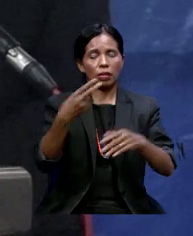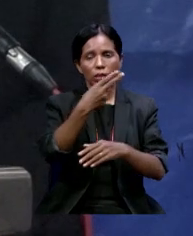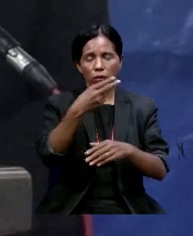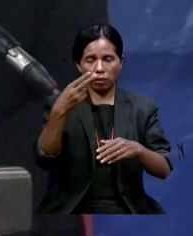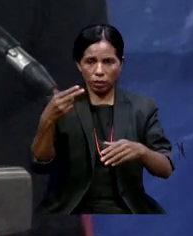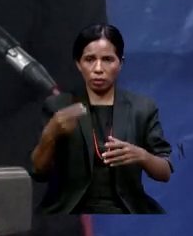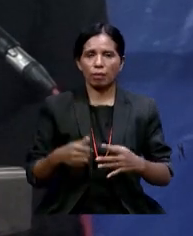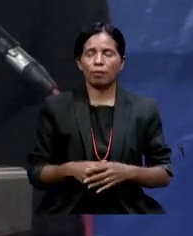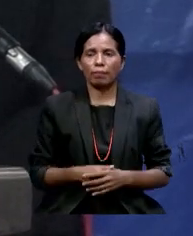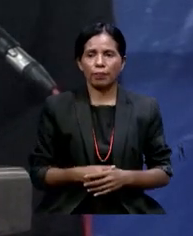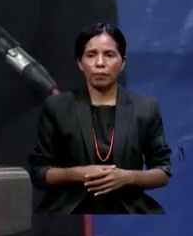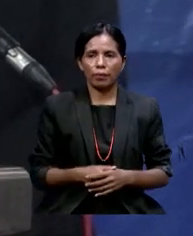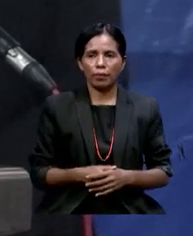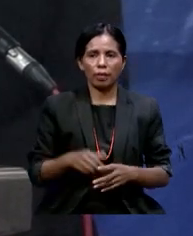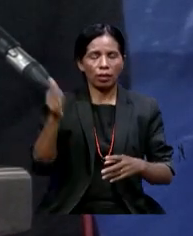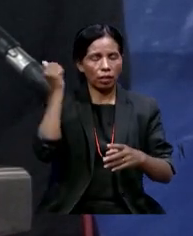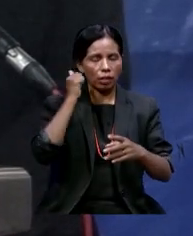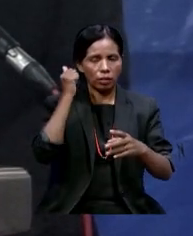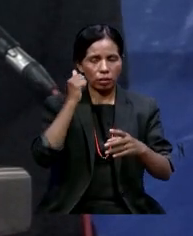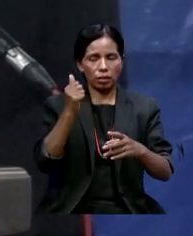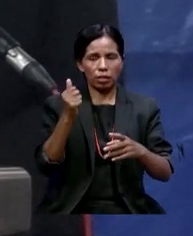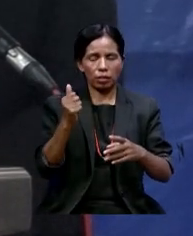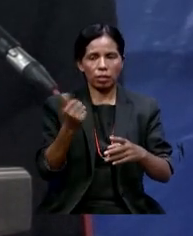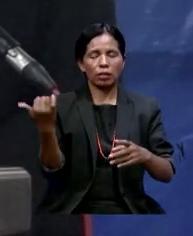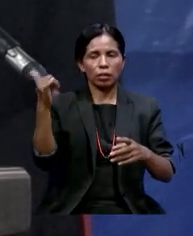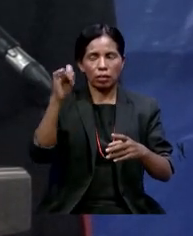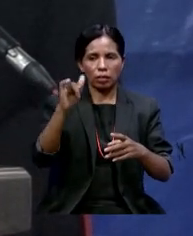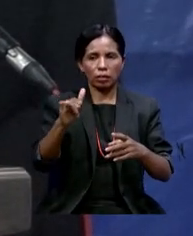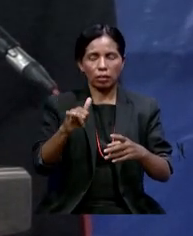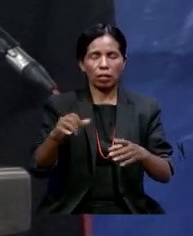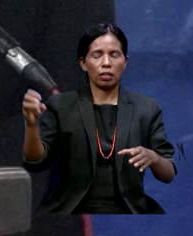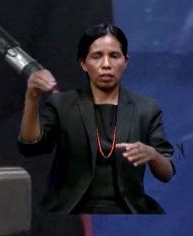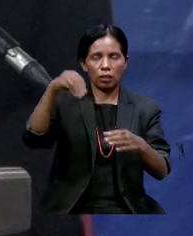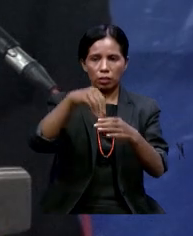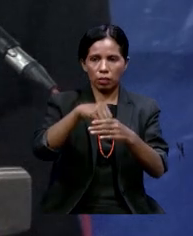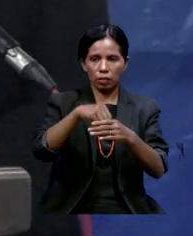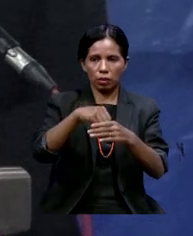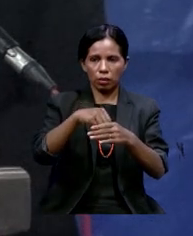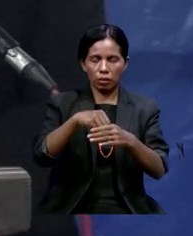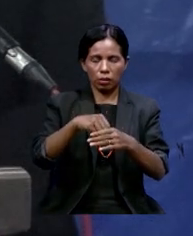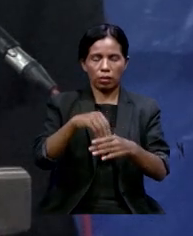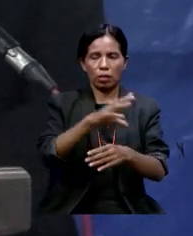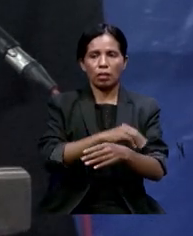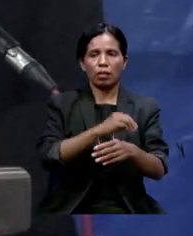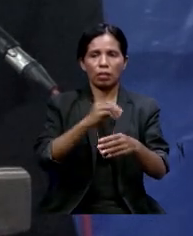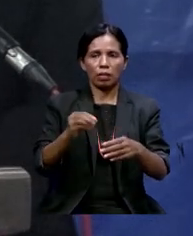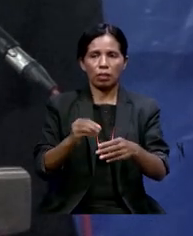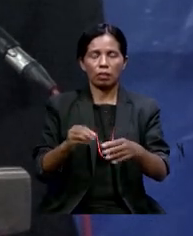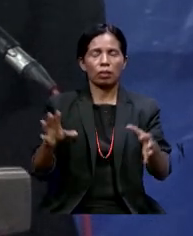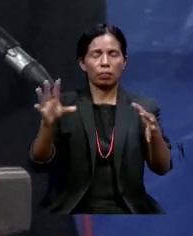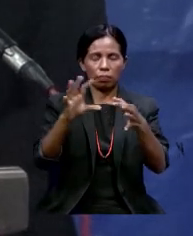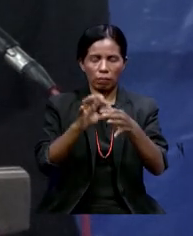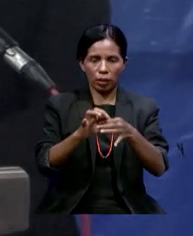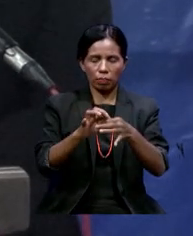the ASEAN Coordinating Council adopted the guidelines and the roadmap for full membership